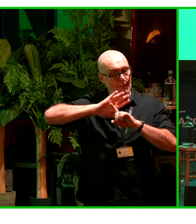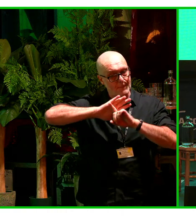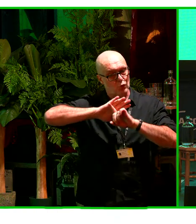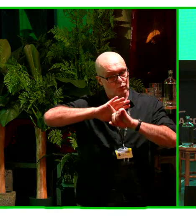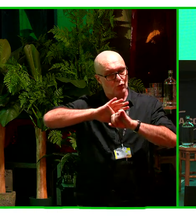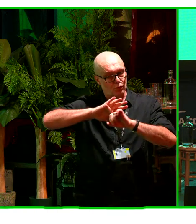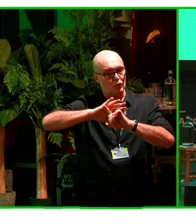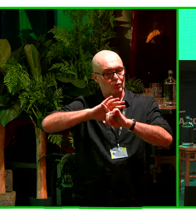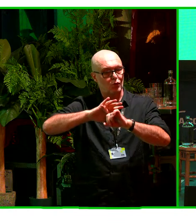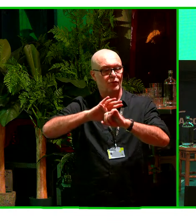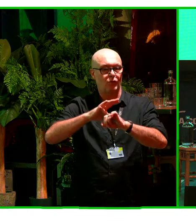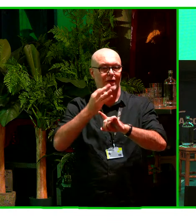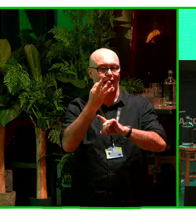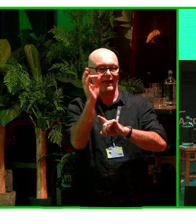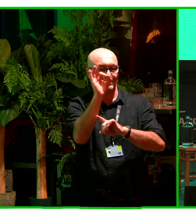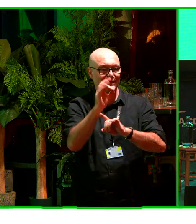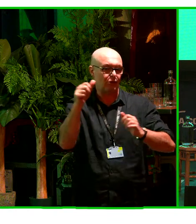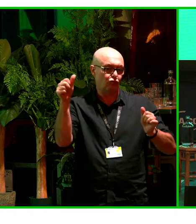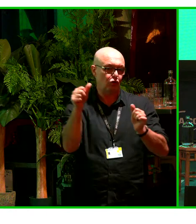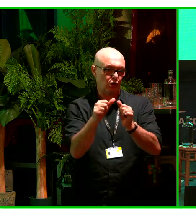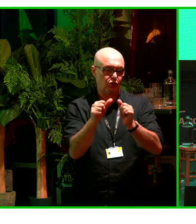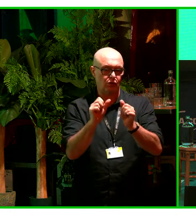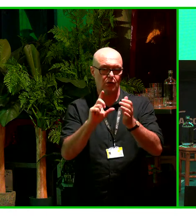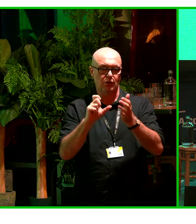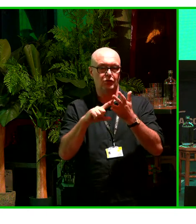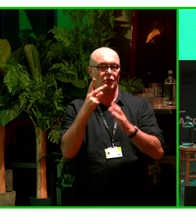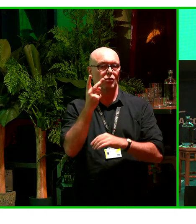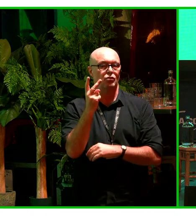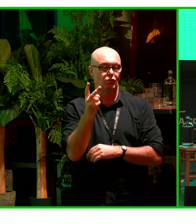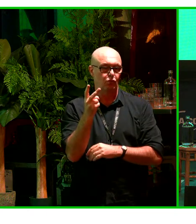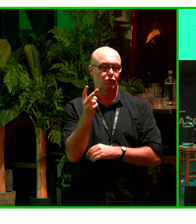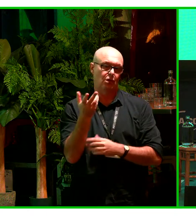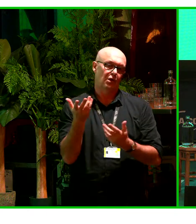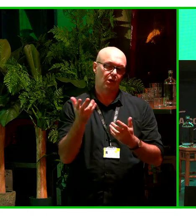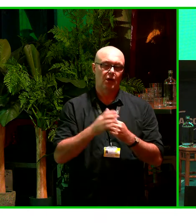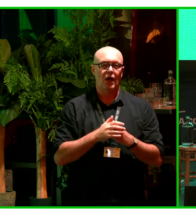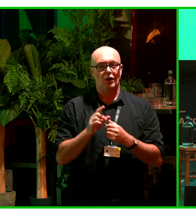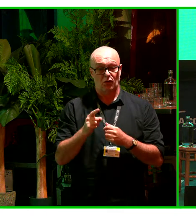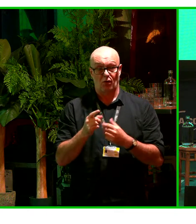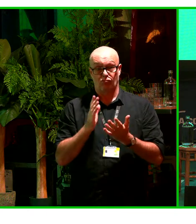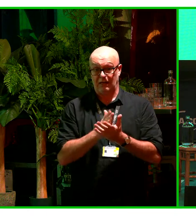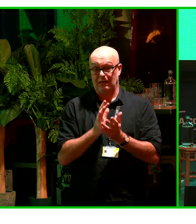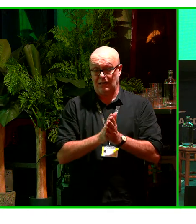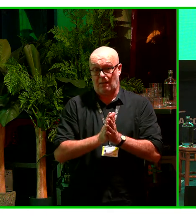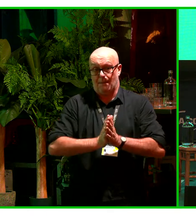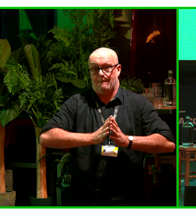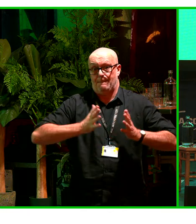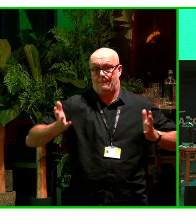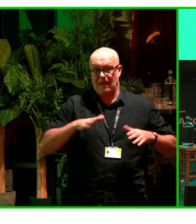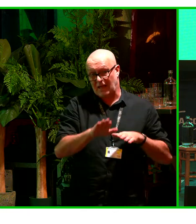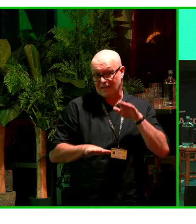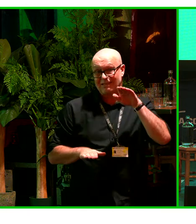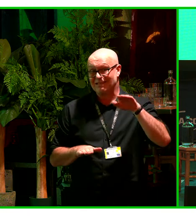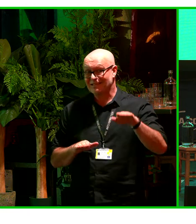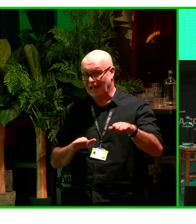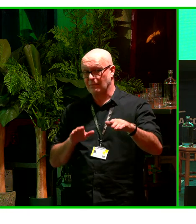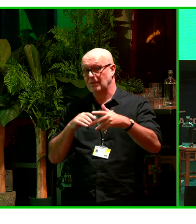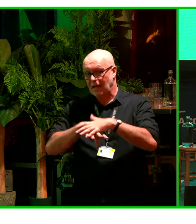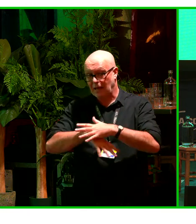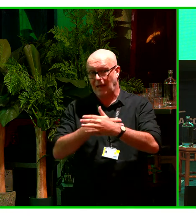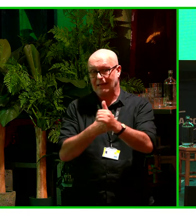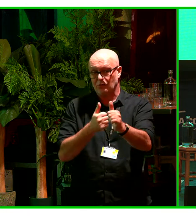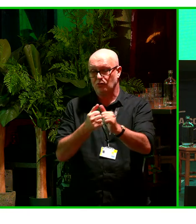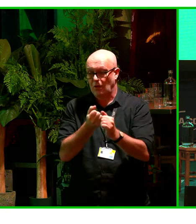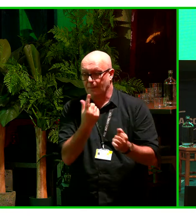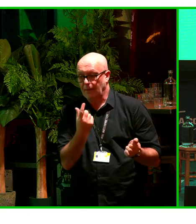80% reduction in carbon emissions from status quo. So there are significant moves in the industry. There